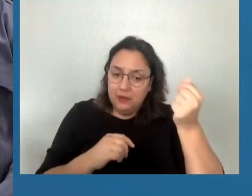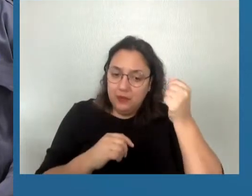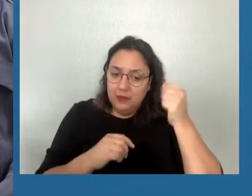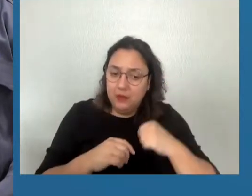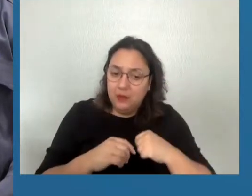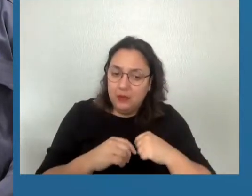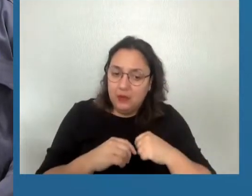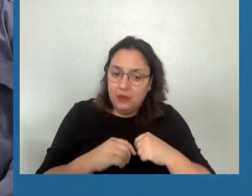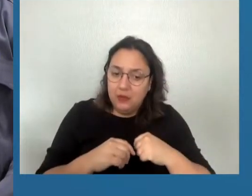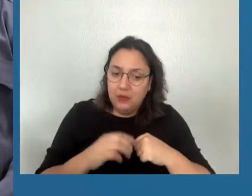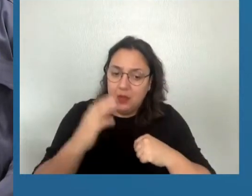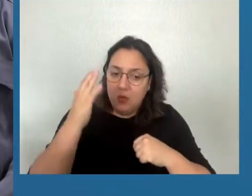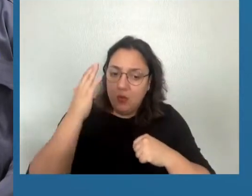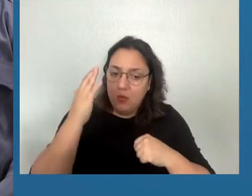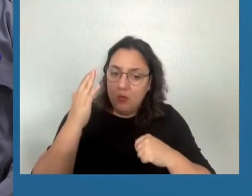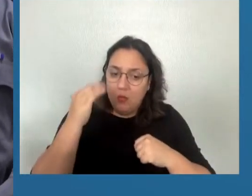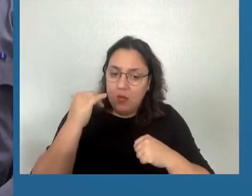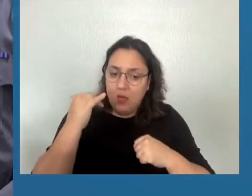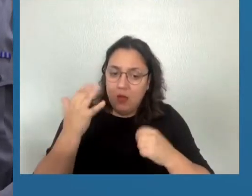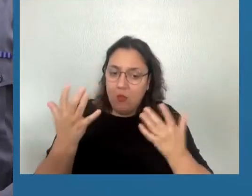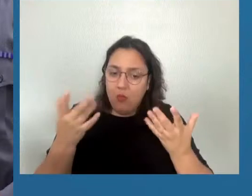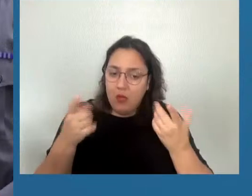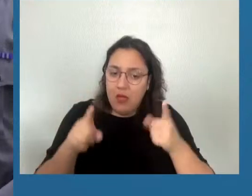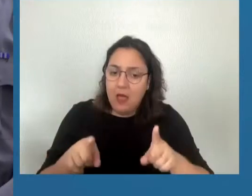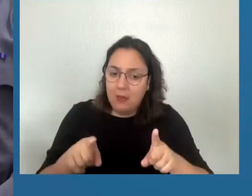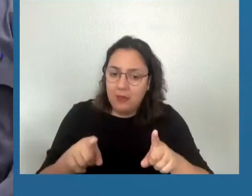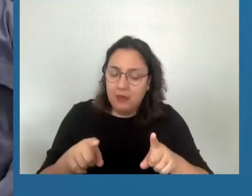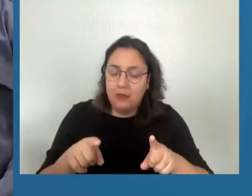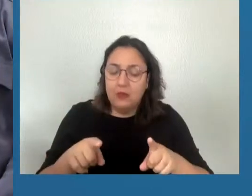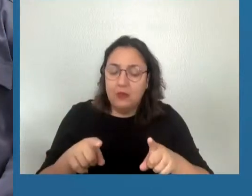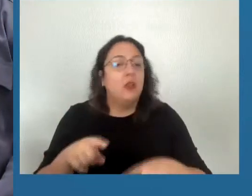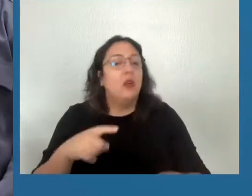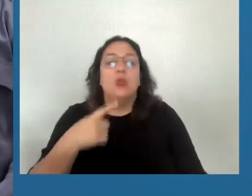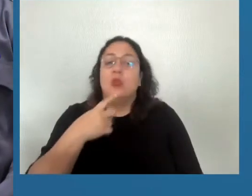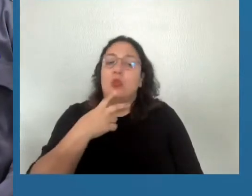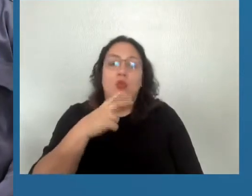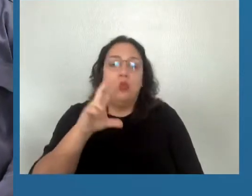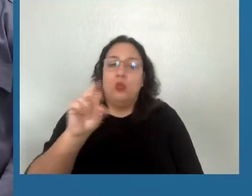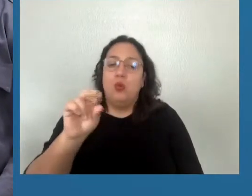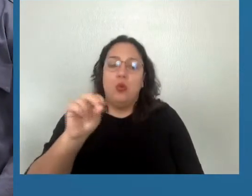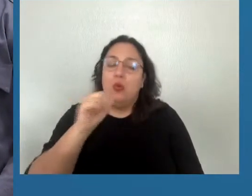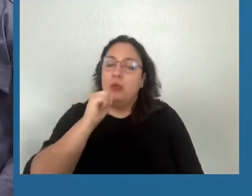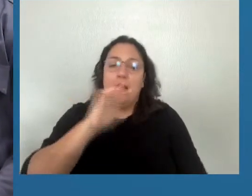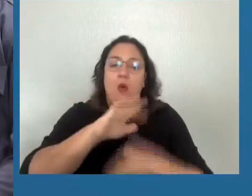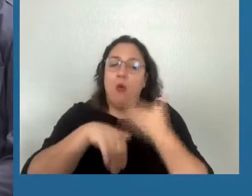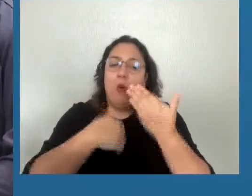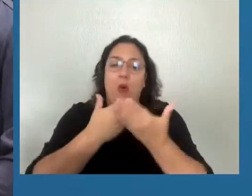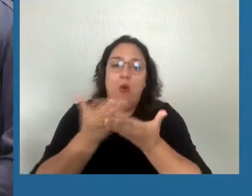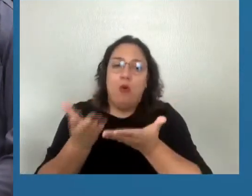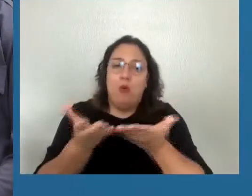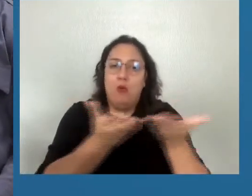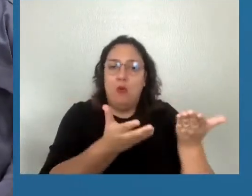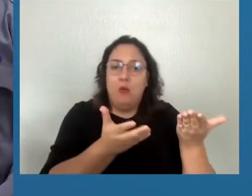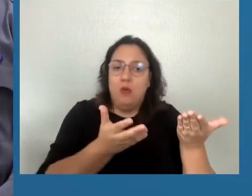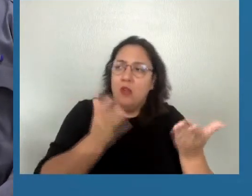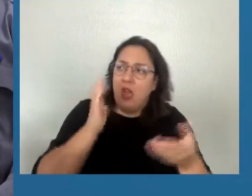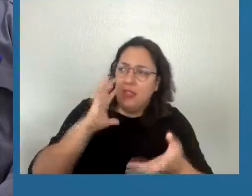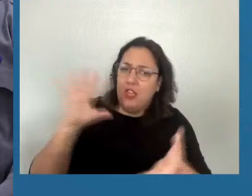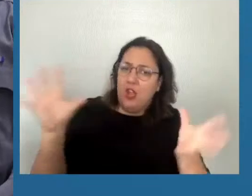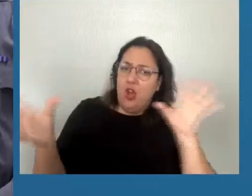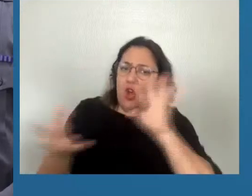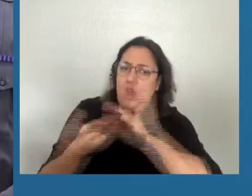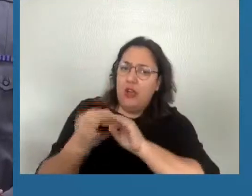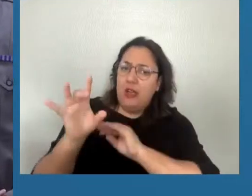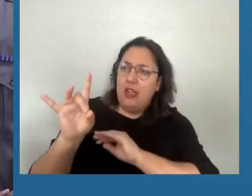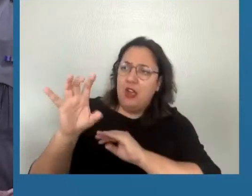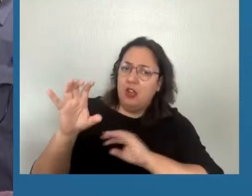longer at Collins? I don't think they've all been transferred out. That's right. That's only a small percentage of them. 40 out of 800. We started with 40. There